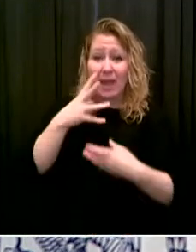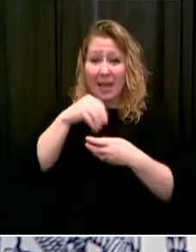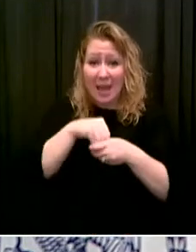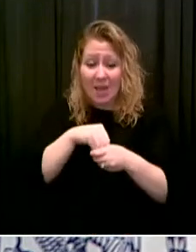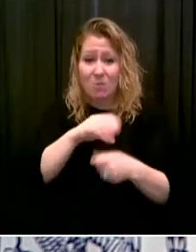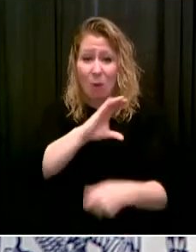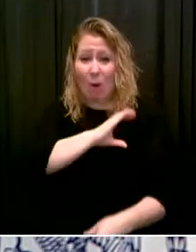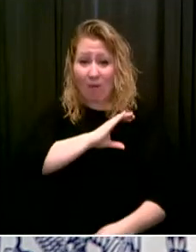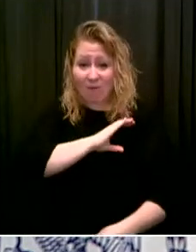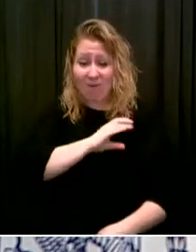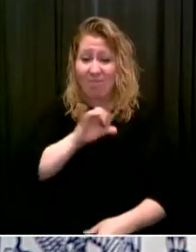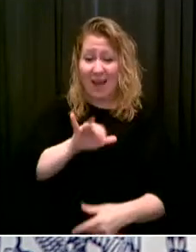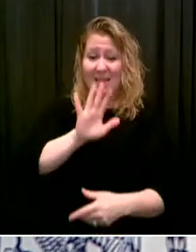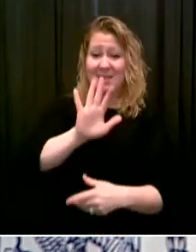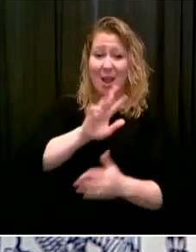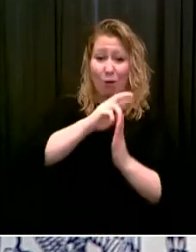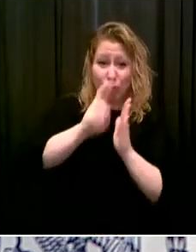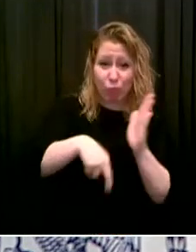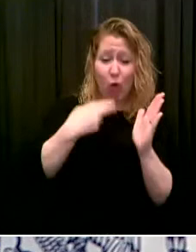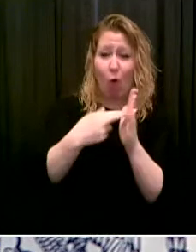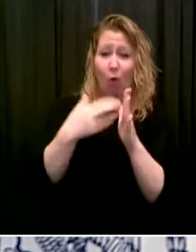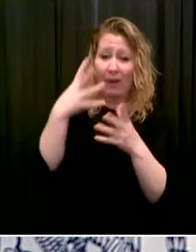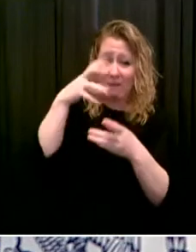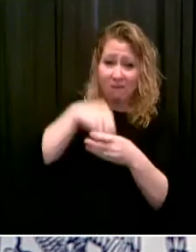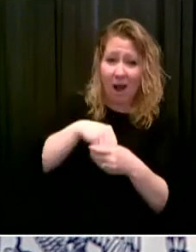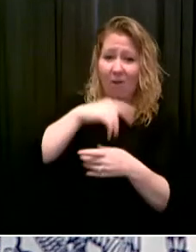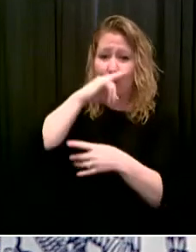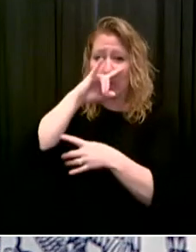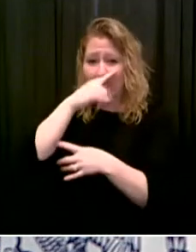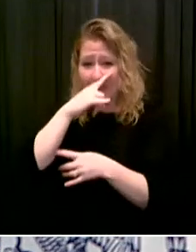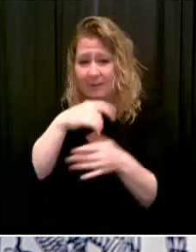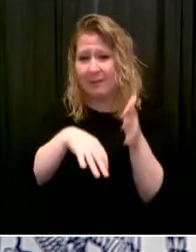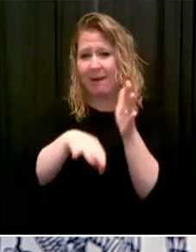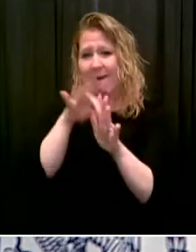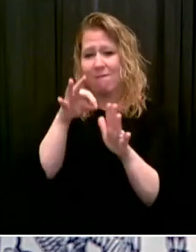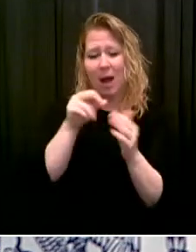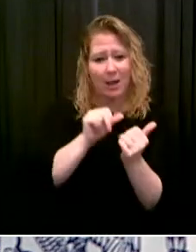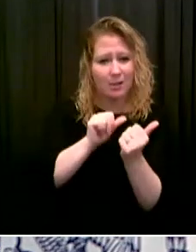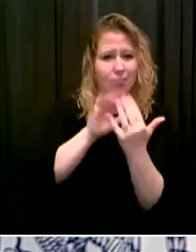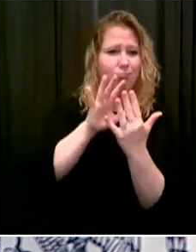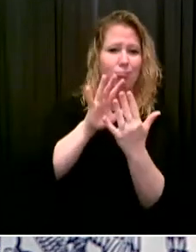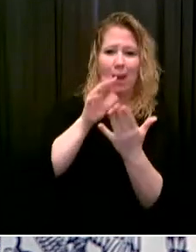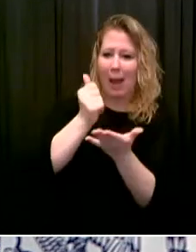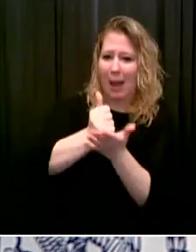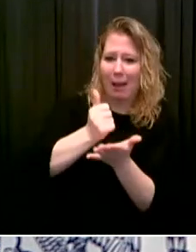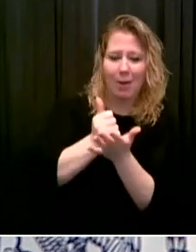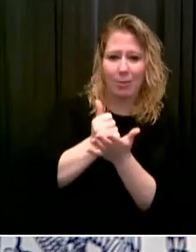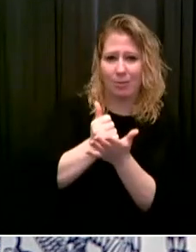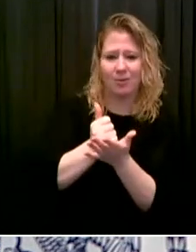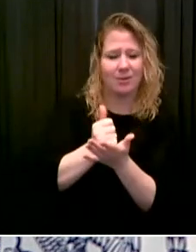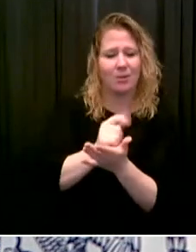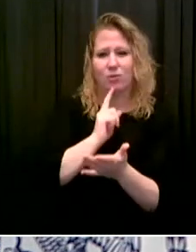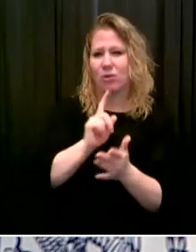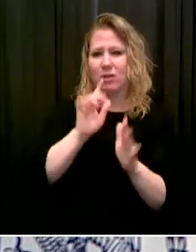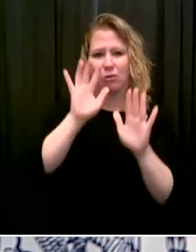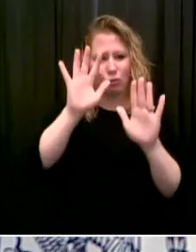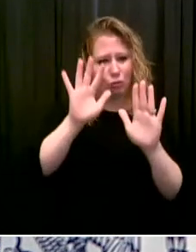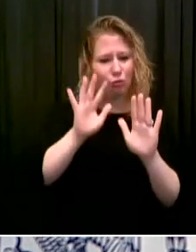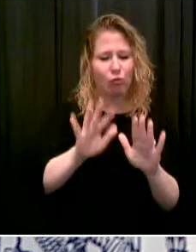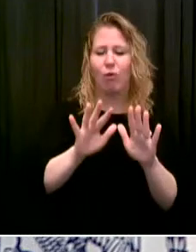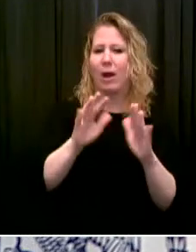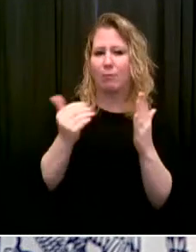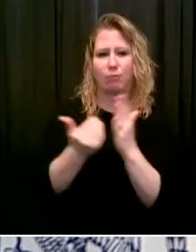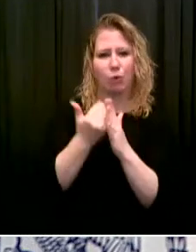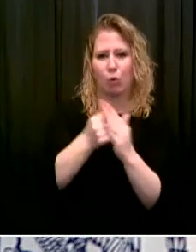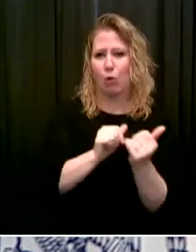people and find ways to help proactively. Incredibly powerful, positive initiative. And